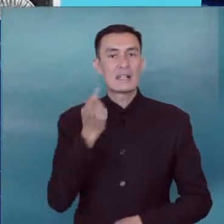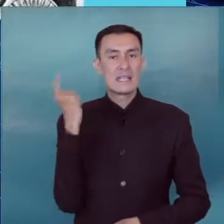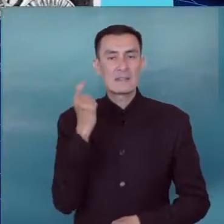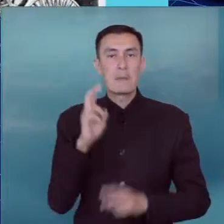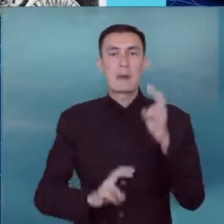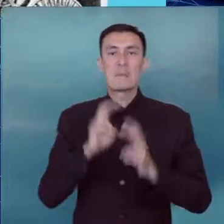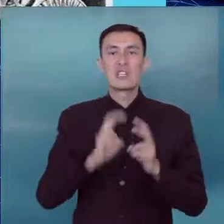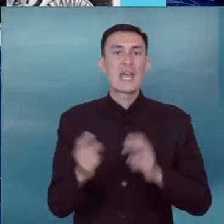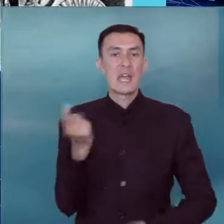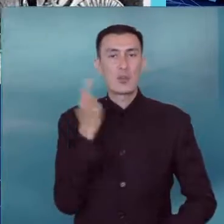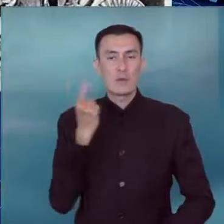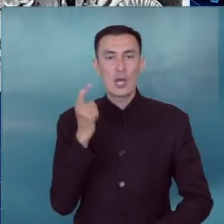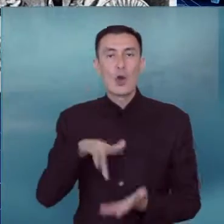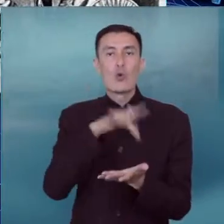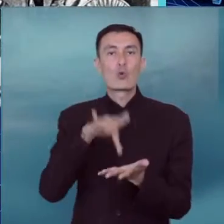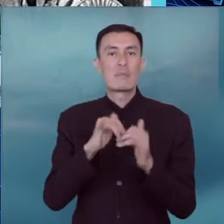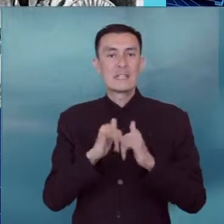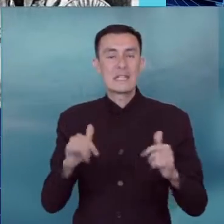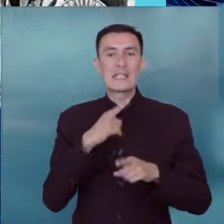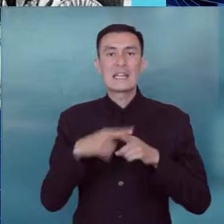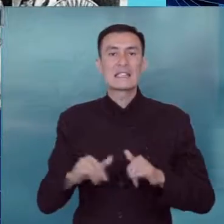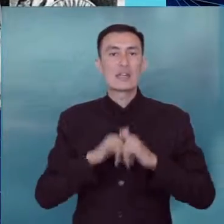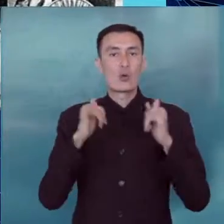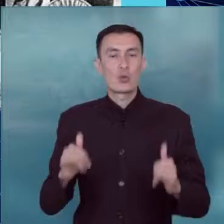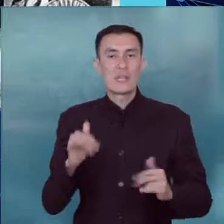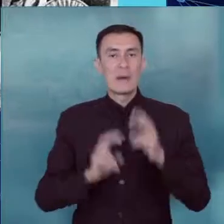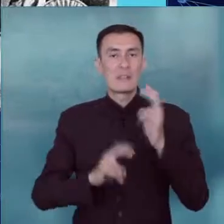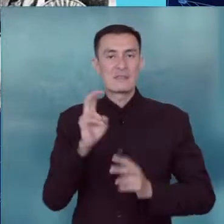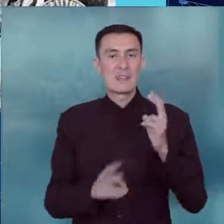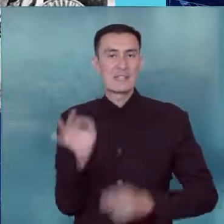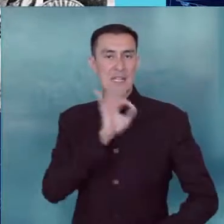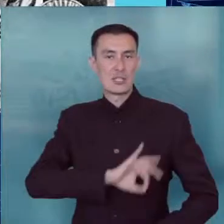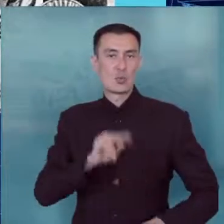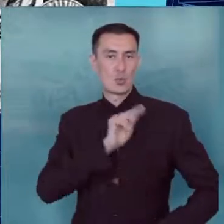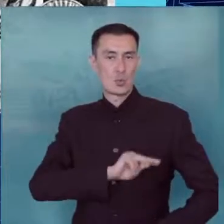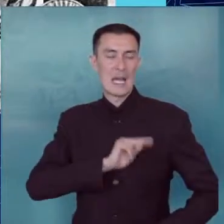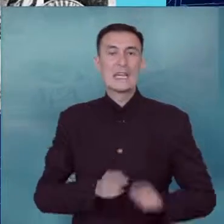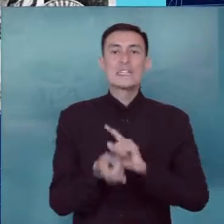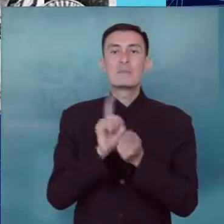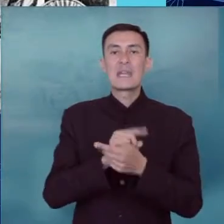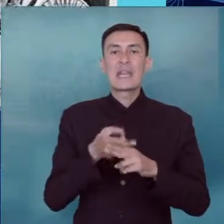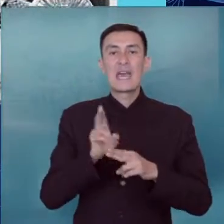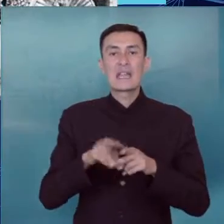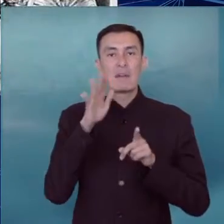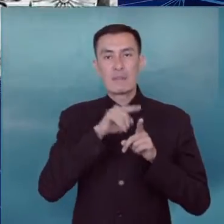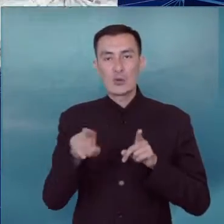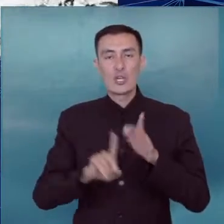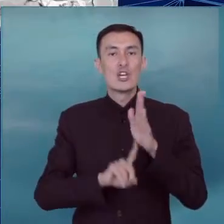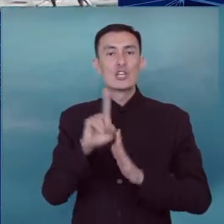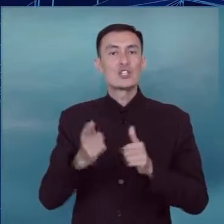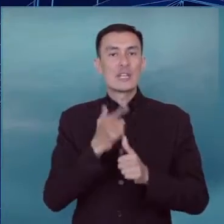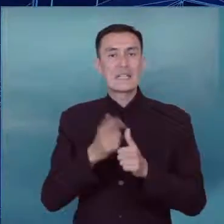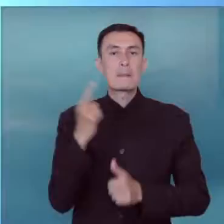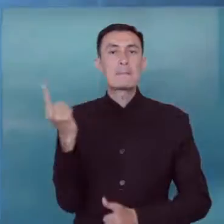industrial economy, urbanization, and a sharp increase in the productivity of labor. These changes are known as the First